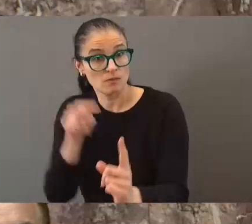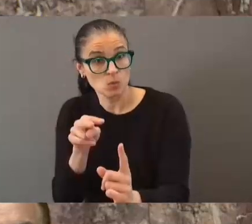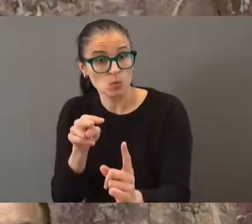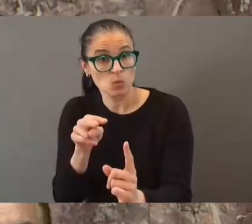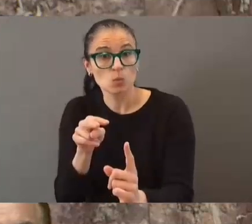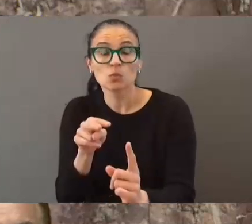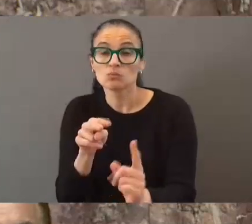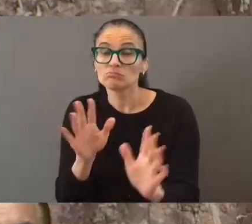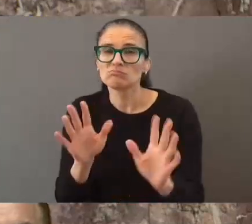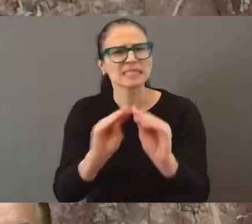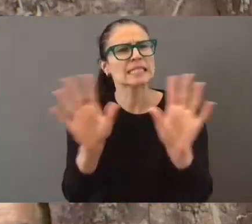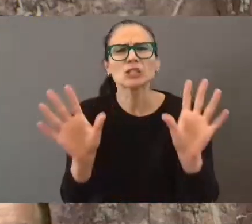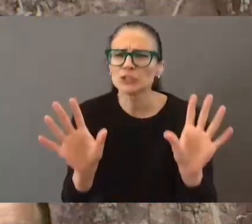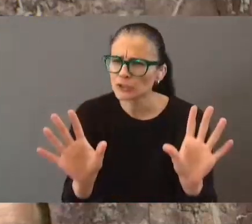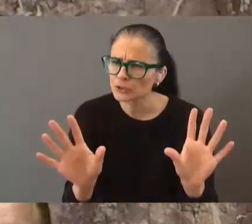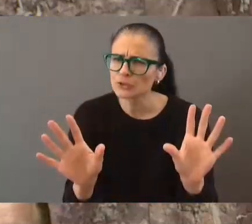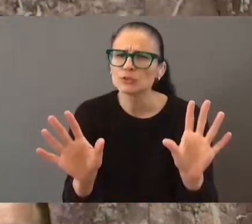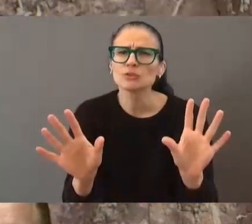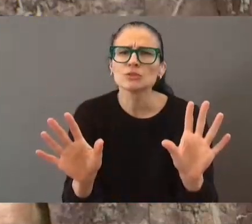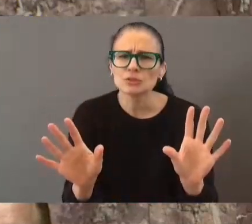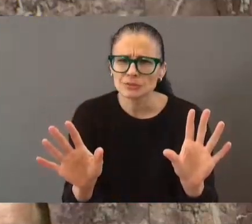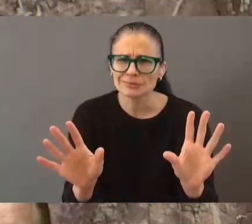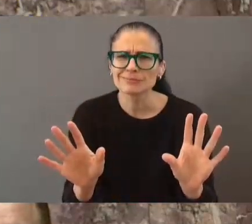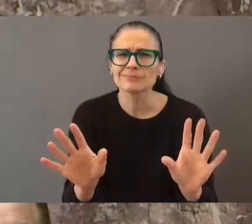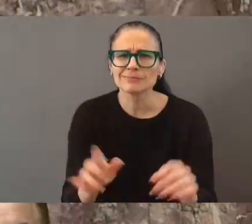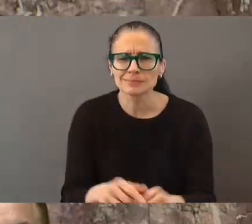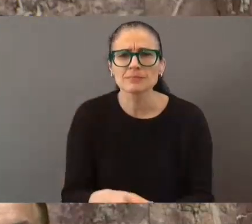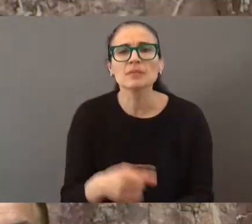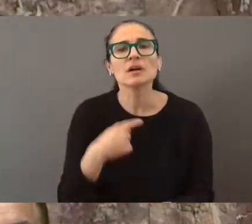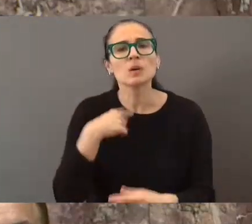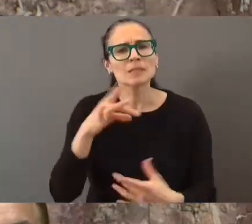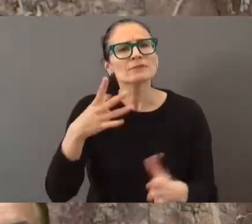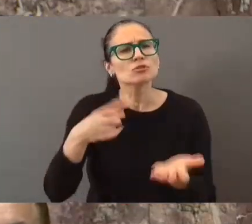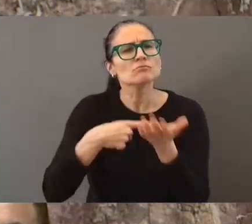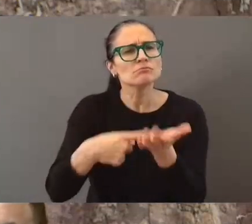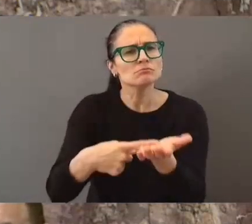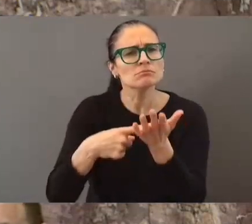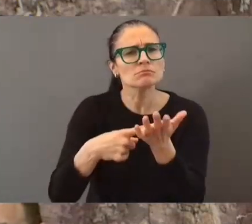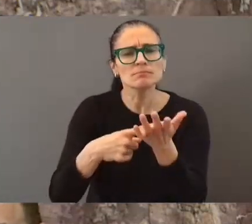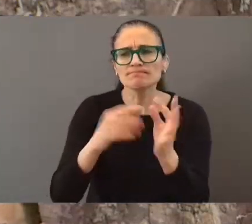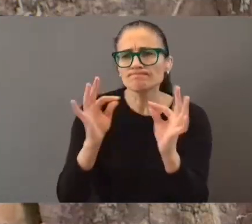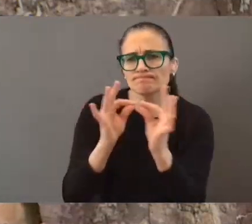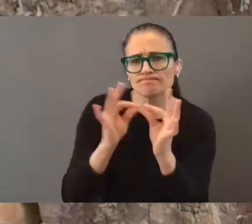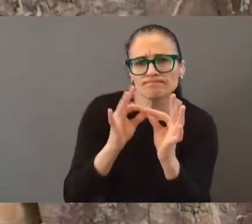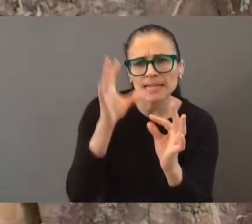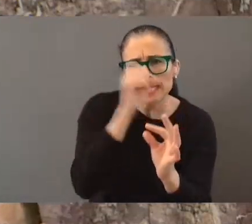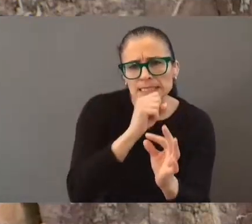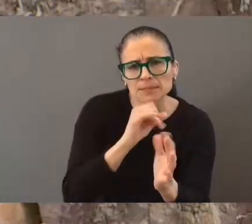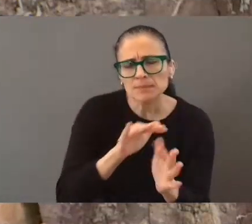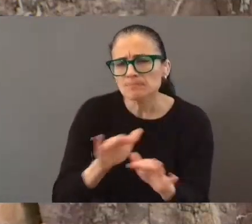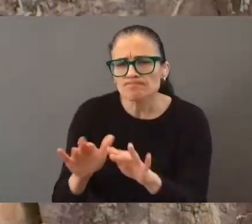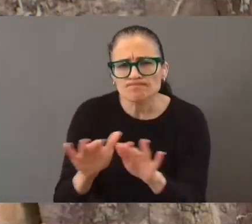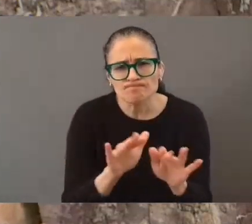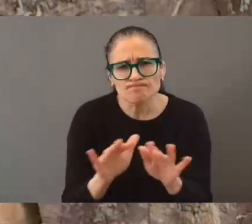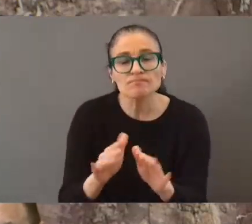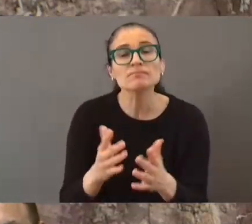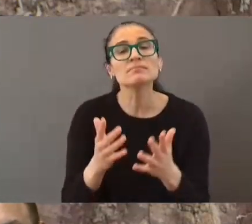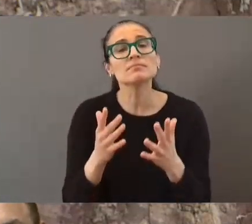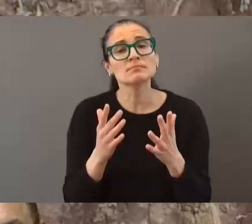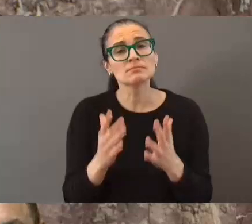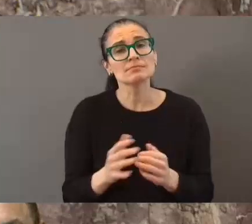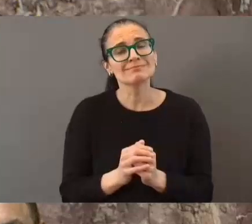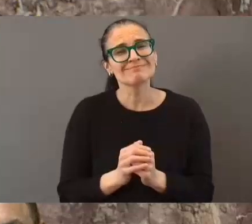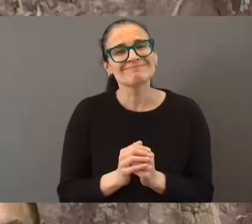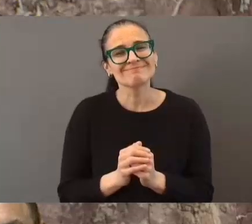estimate. Honourable Speaker, you know, I appreciate, and we'll move on to the question